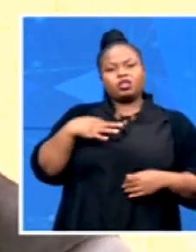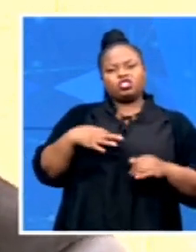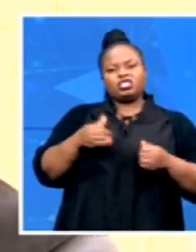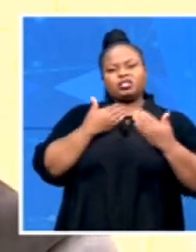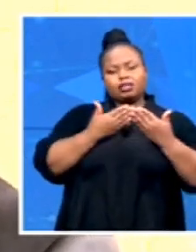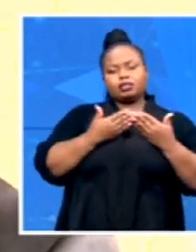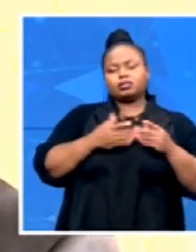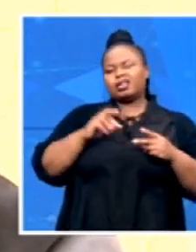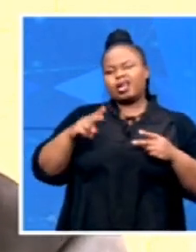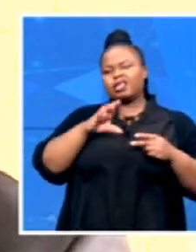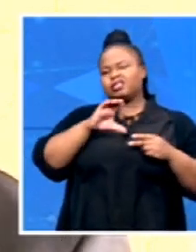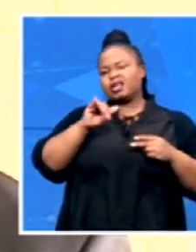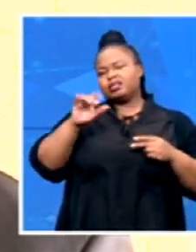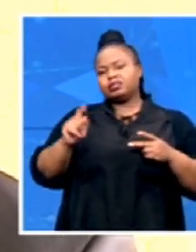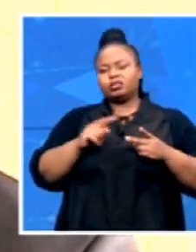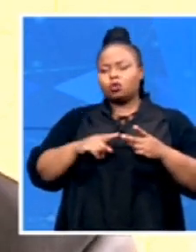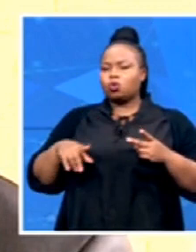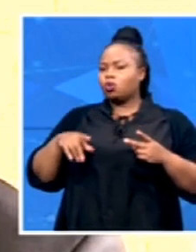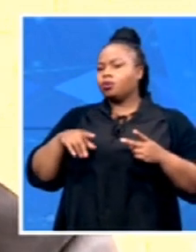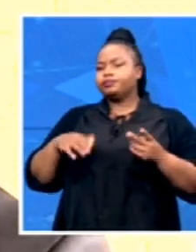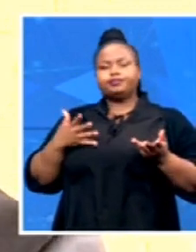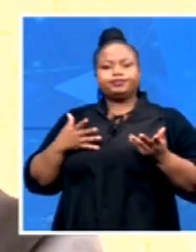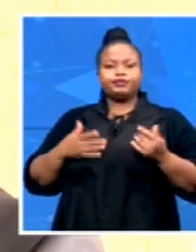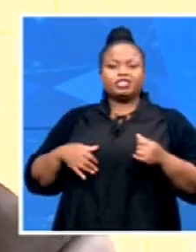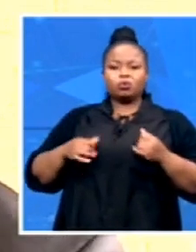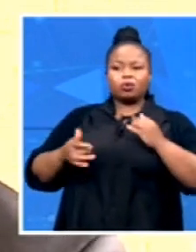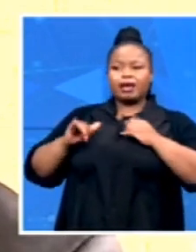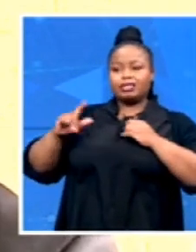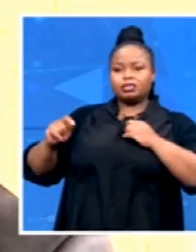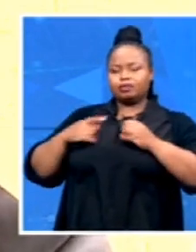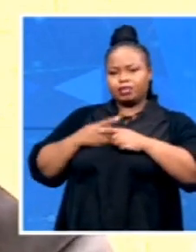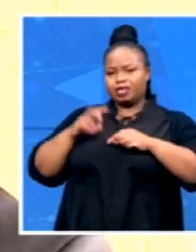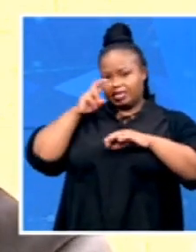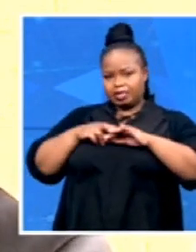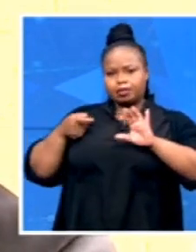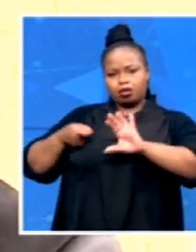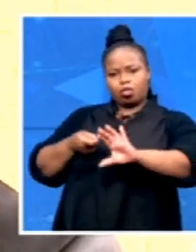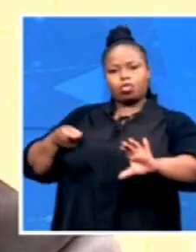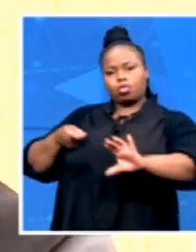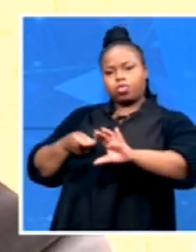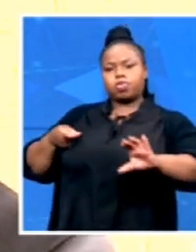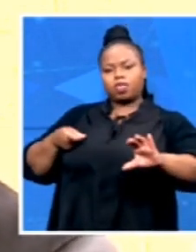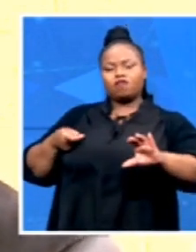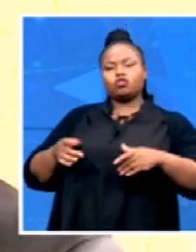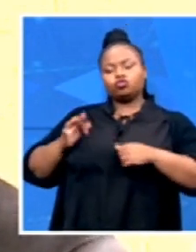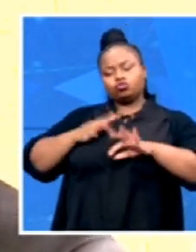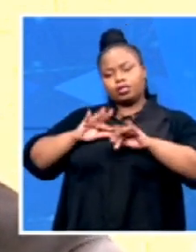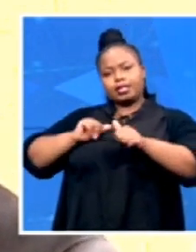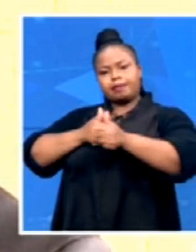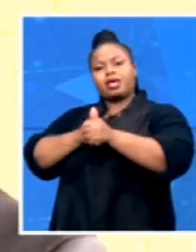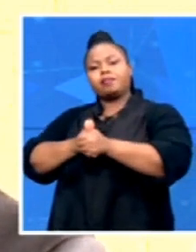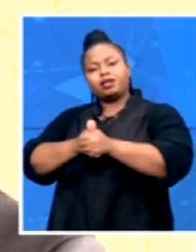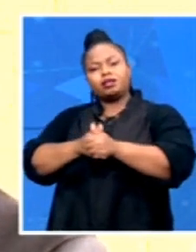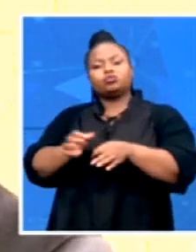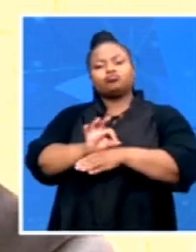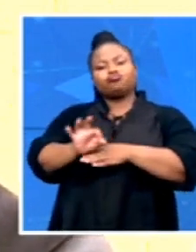electricity. In those areas, we have put up generators to as a backup plan in case of load shedding. But we have also made a point with the